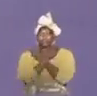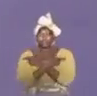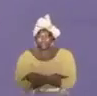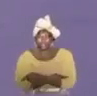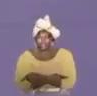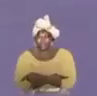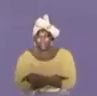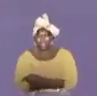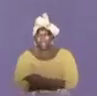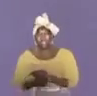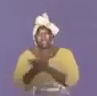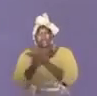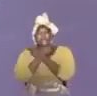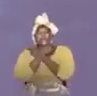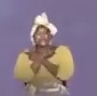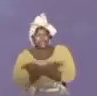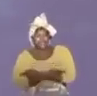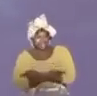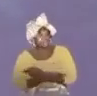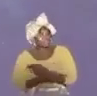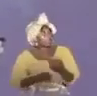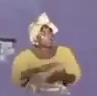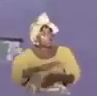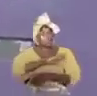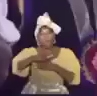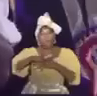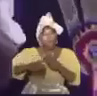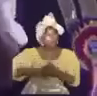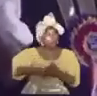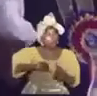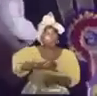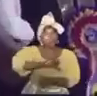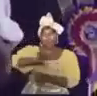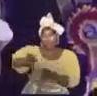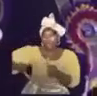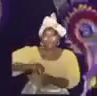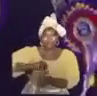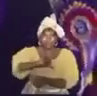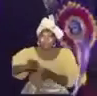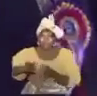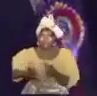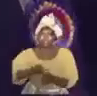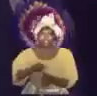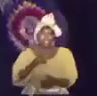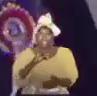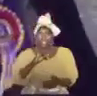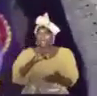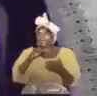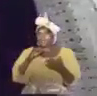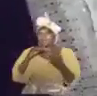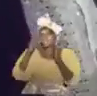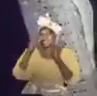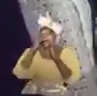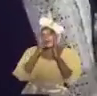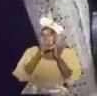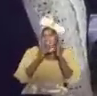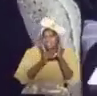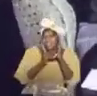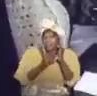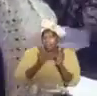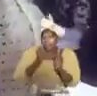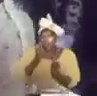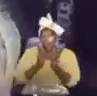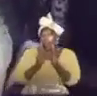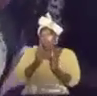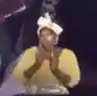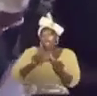round about. Someone is praying. Mention the different areas in your life where you